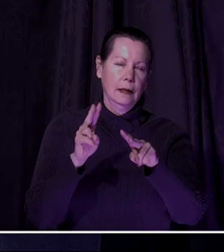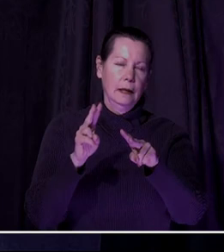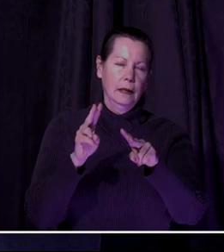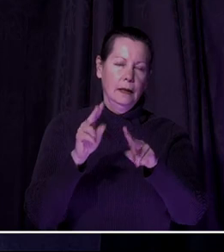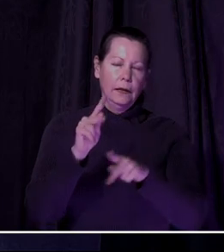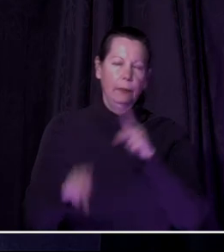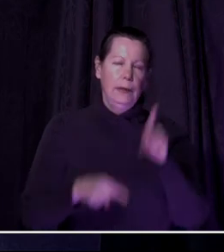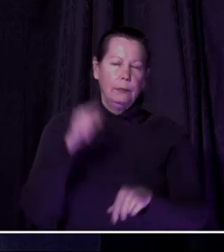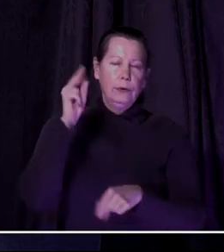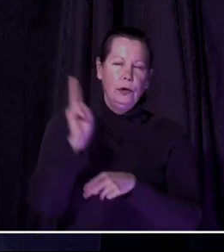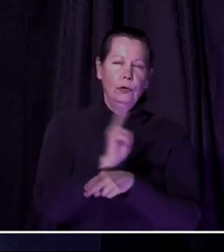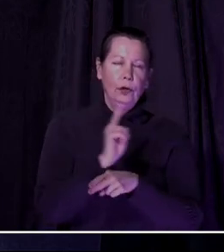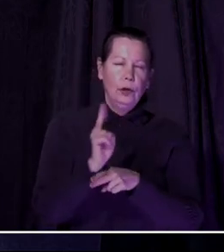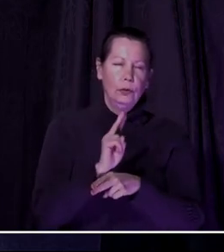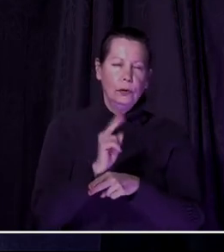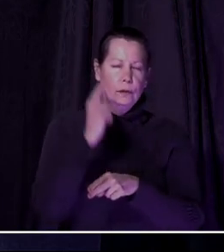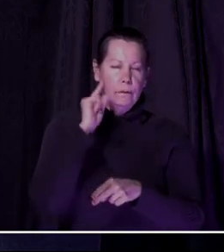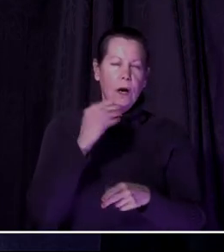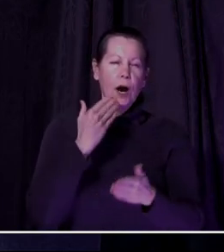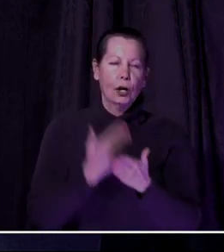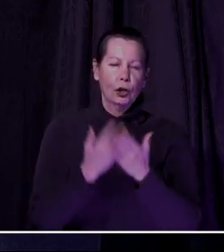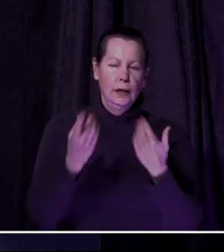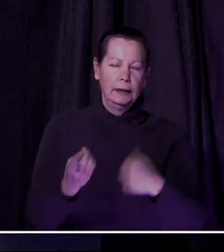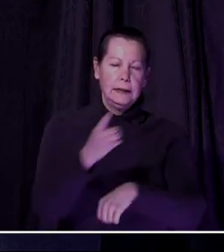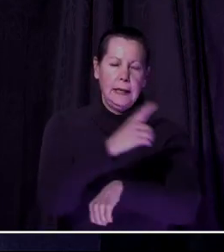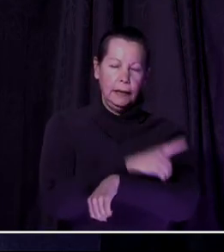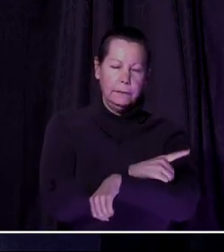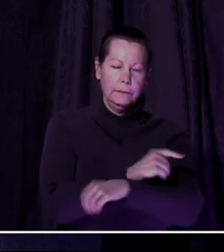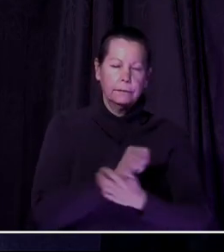use for our good today,